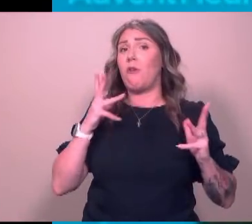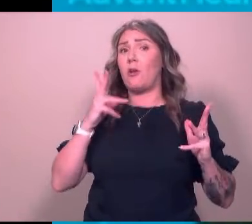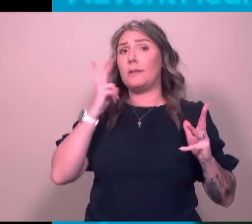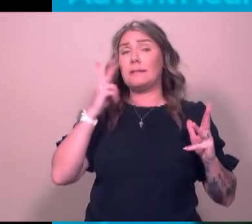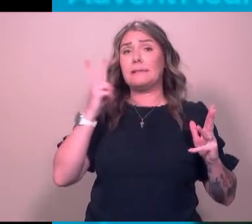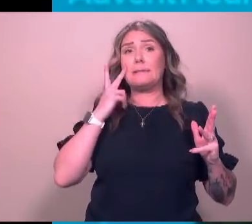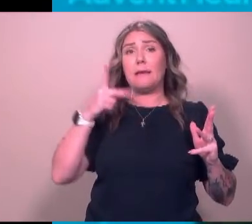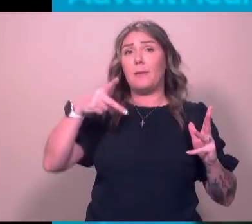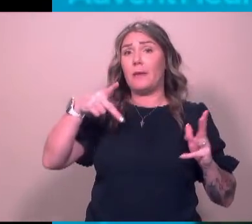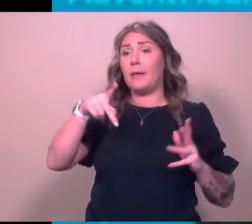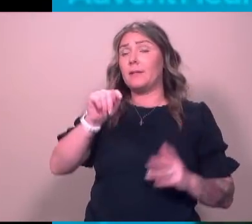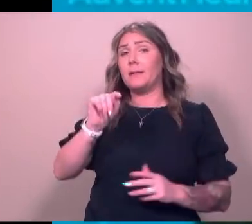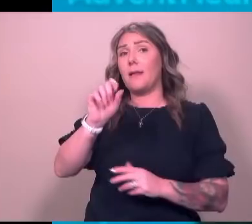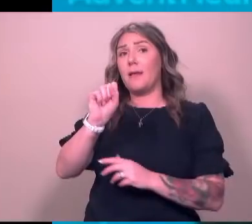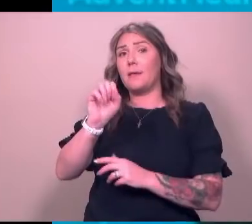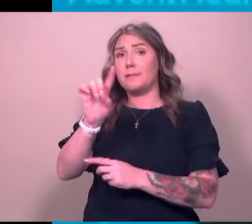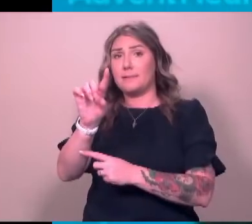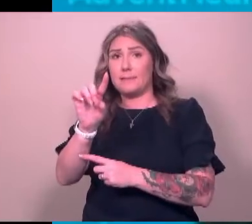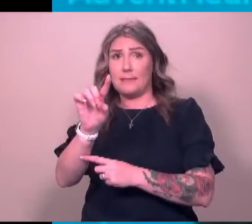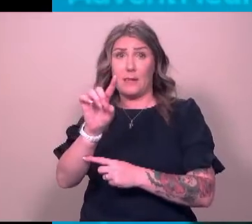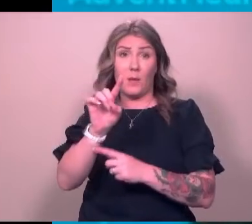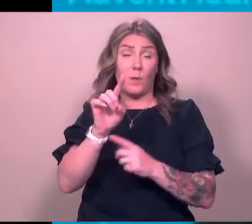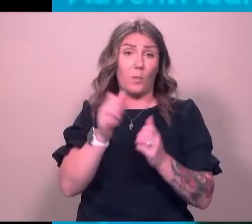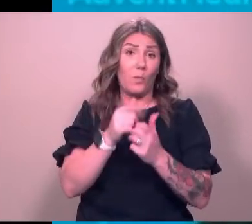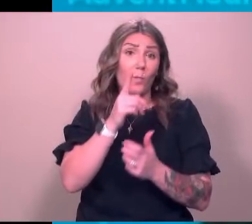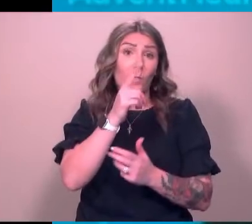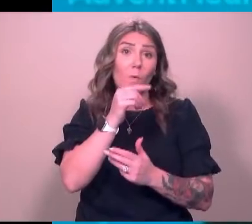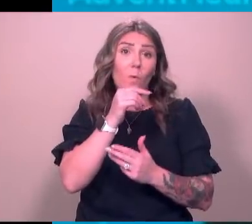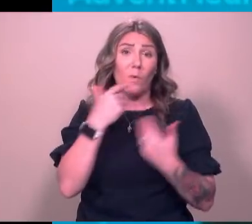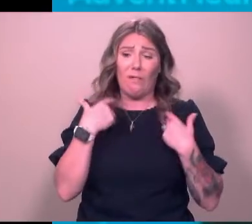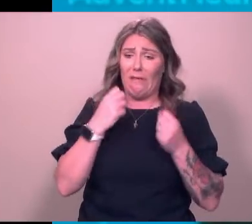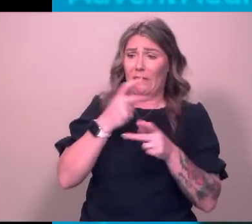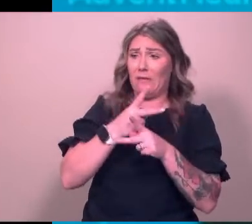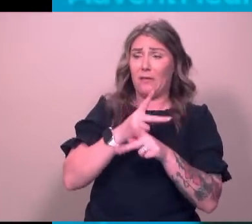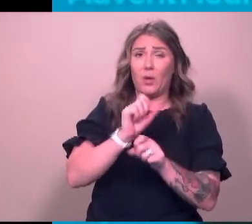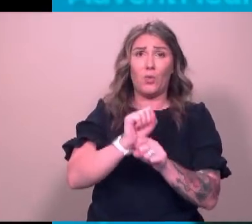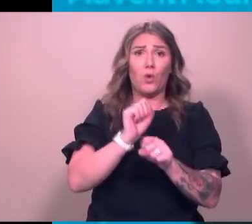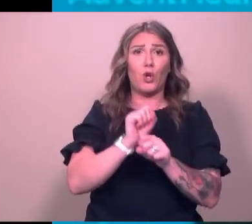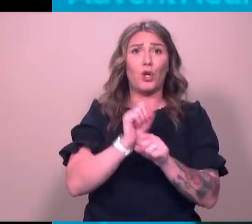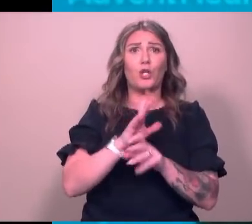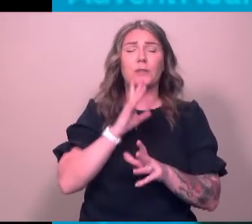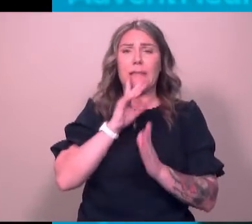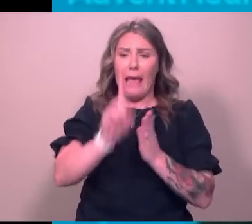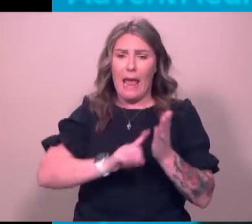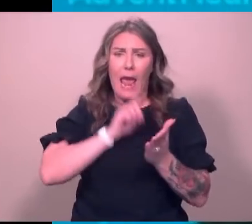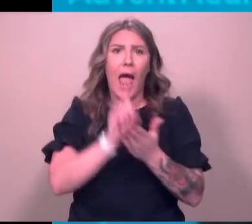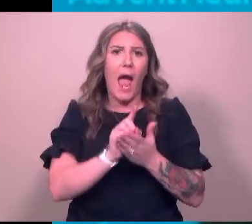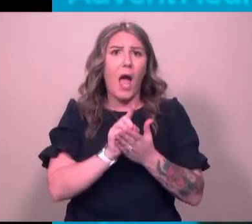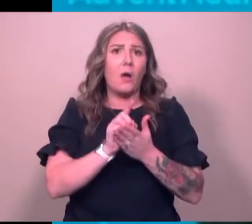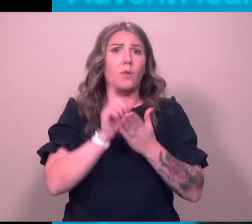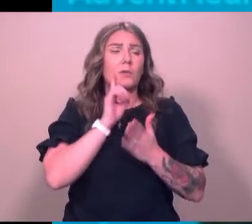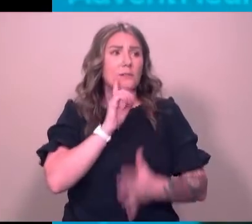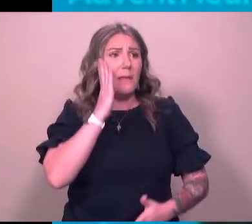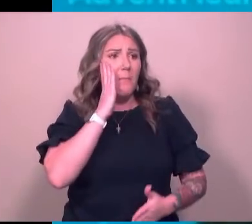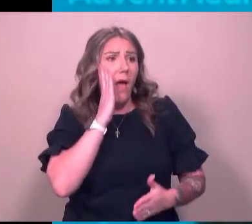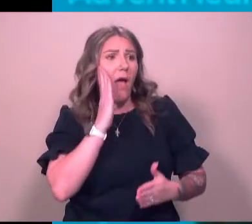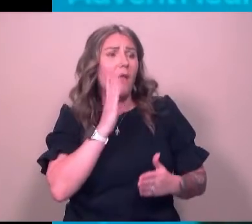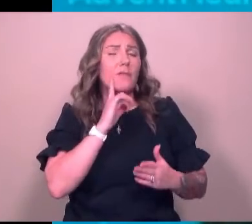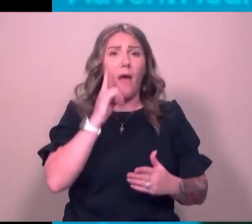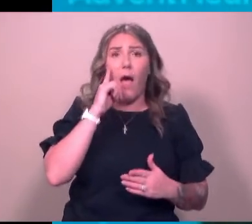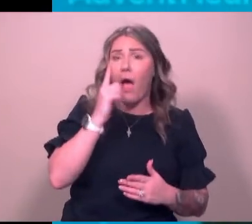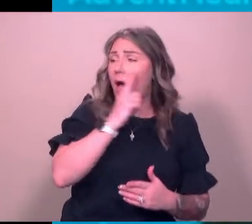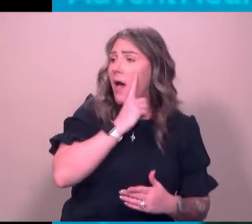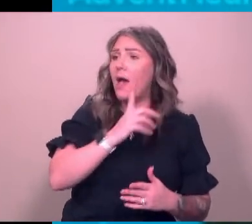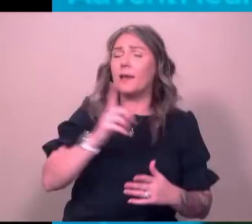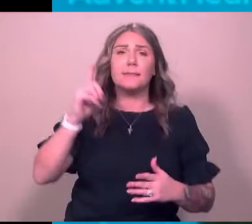post-traumatic stress disorder developing among our healthcare workers. They're spending hours at the bedside. They're having to be the eyes and ears of their family members for